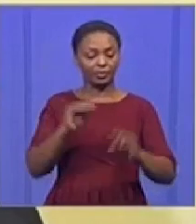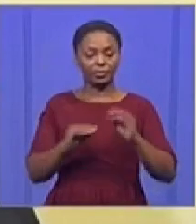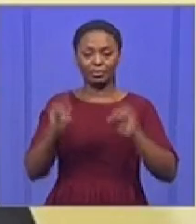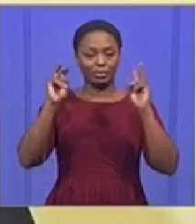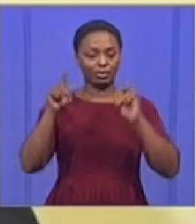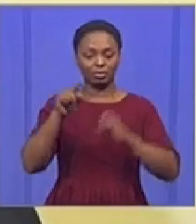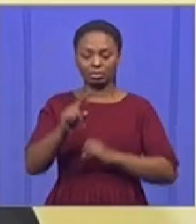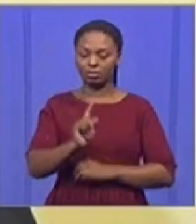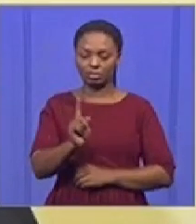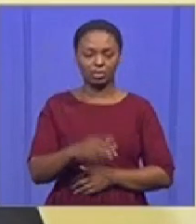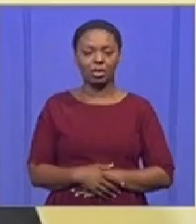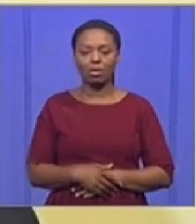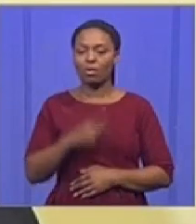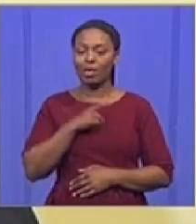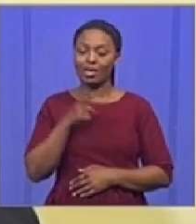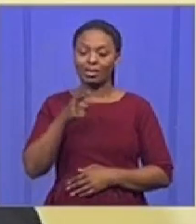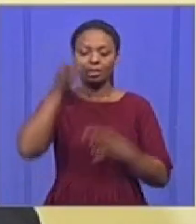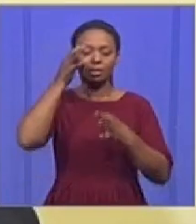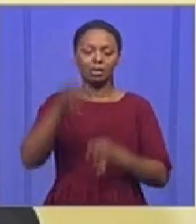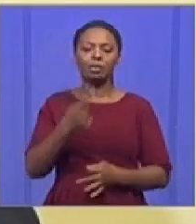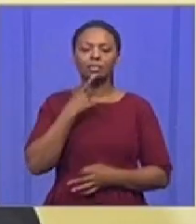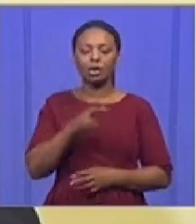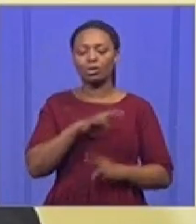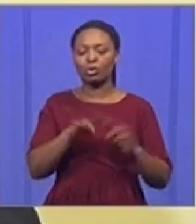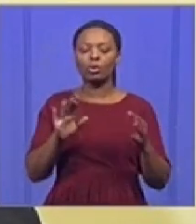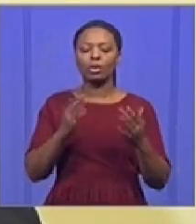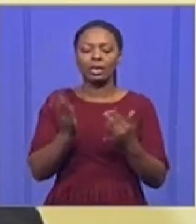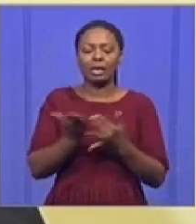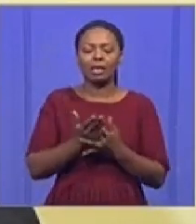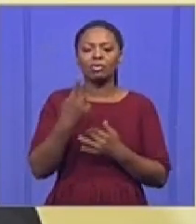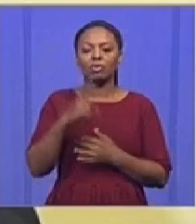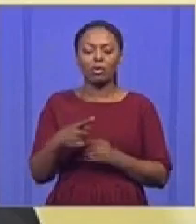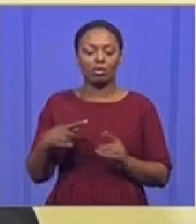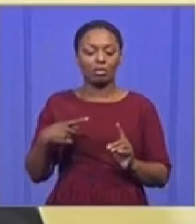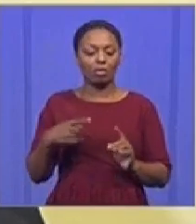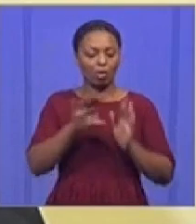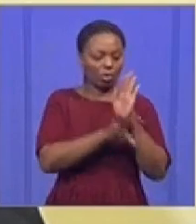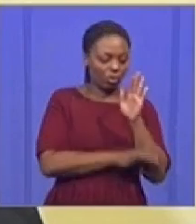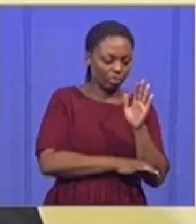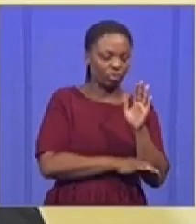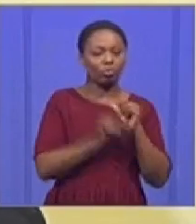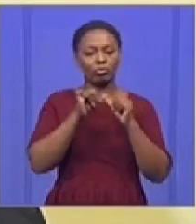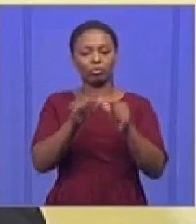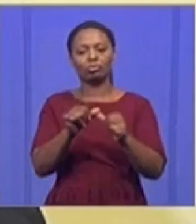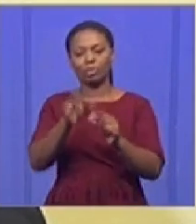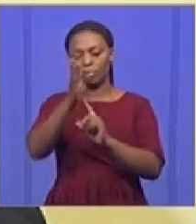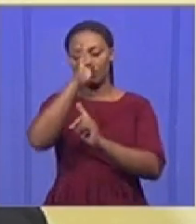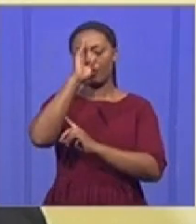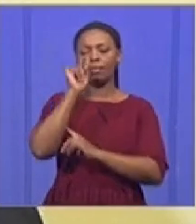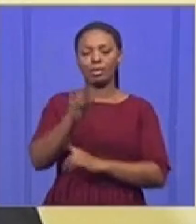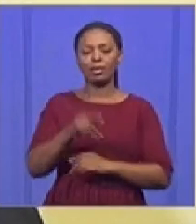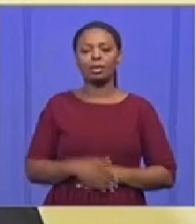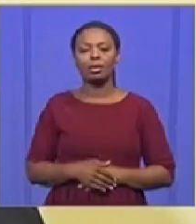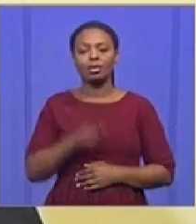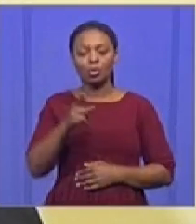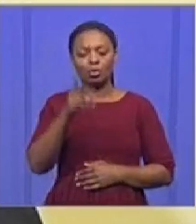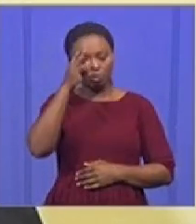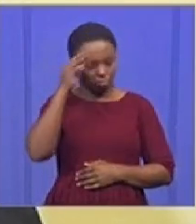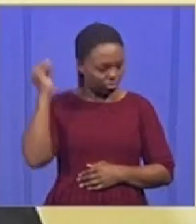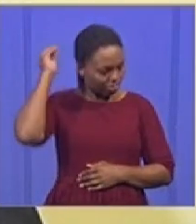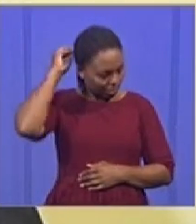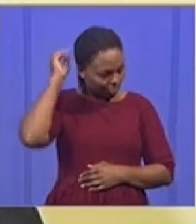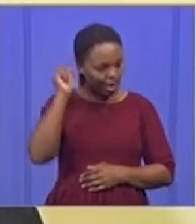says there is no case for the ConCourt to be petitioned directly. And I think we should put that into context and understand it. I've